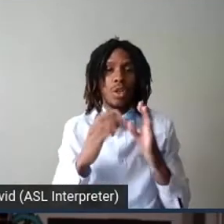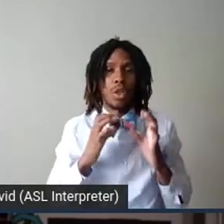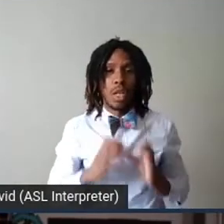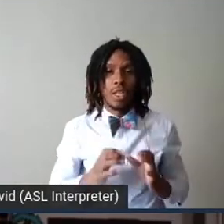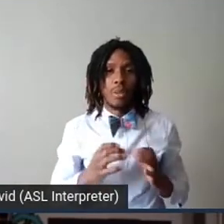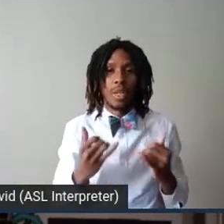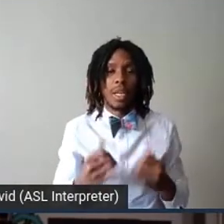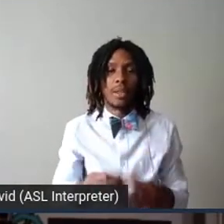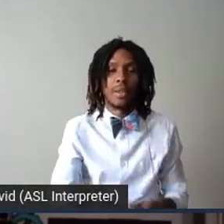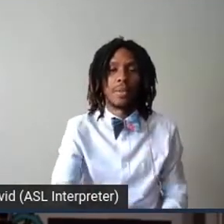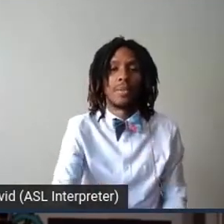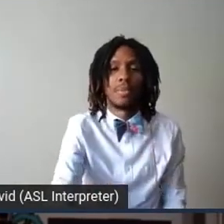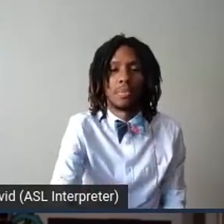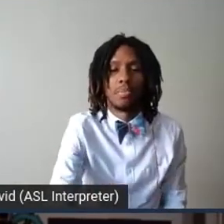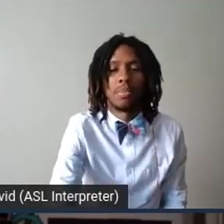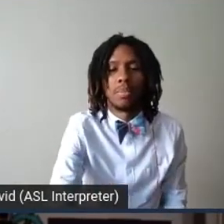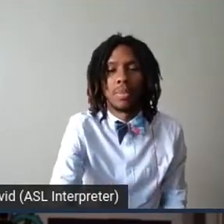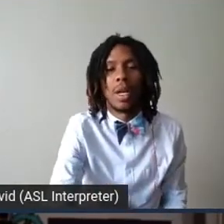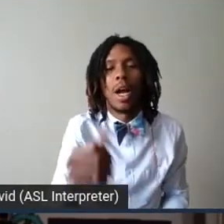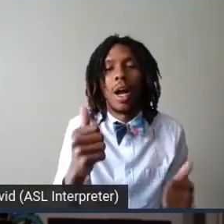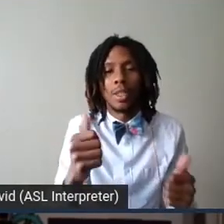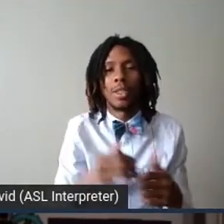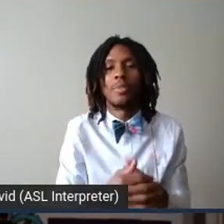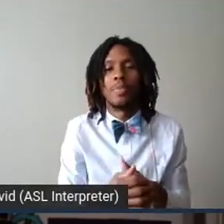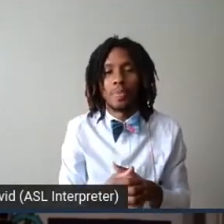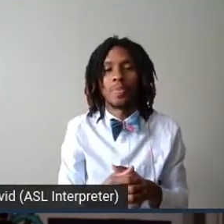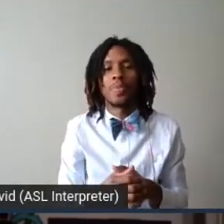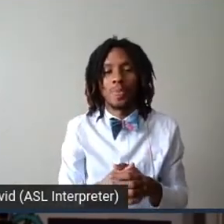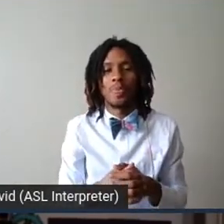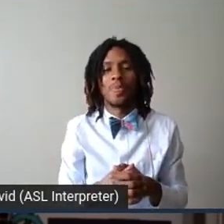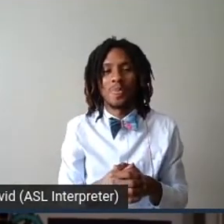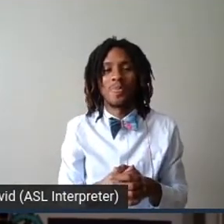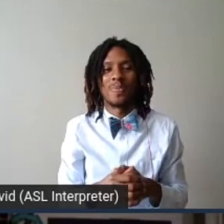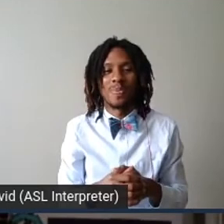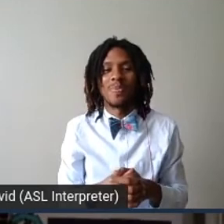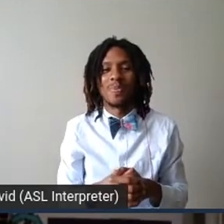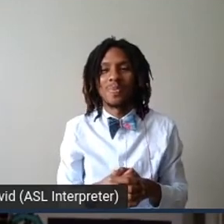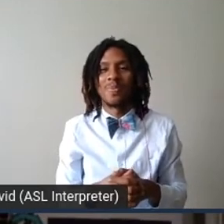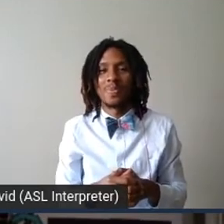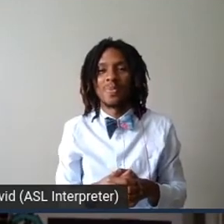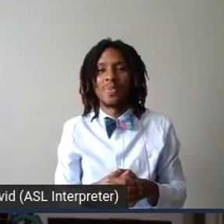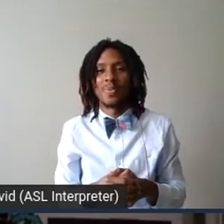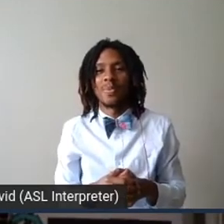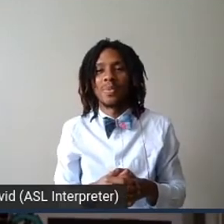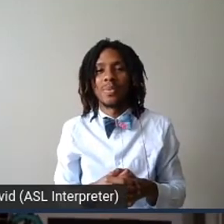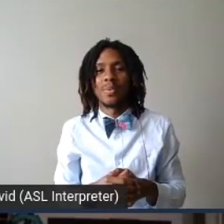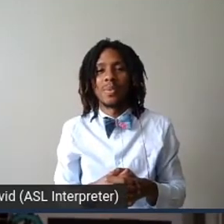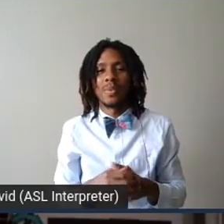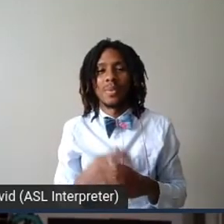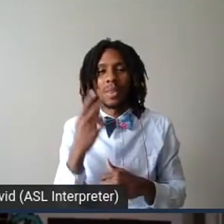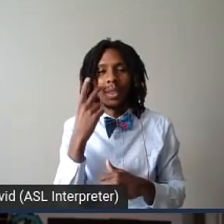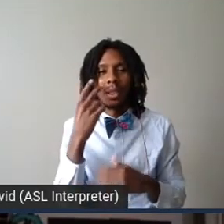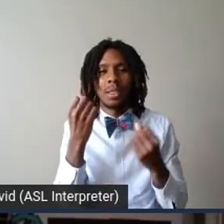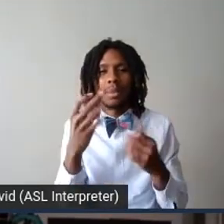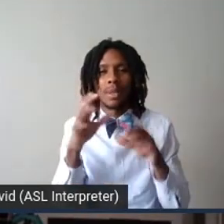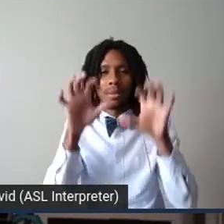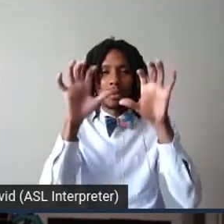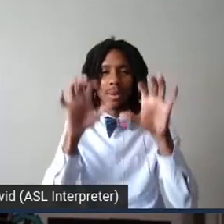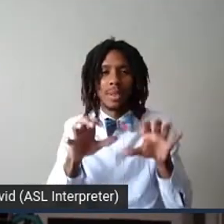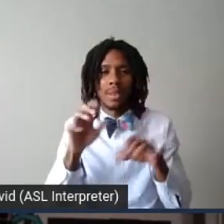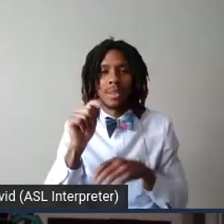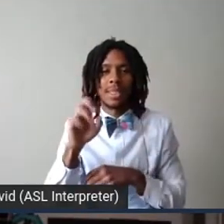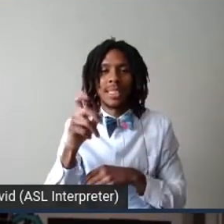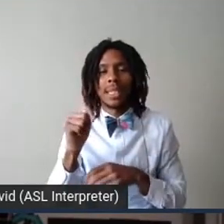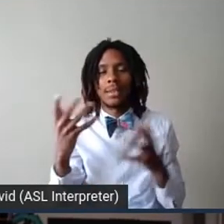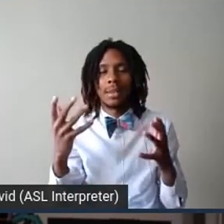up. Awesome. Good. So you're seeing a bunch of text. This is kind of me doing a